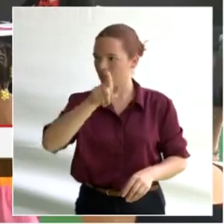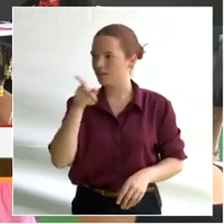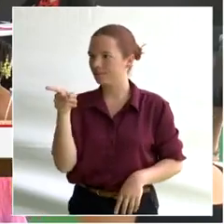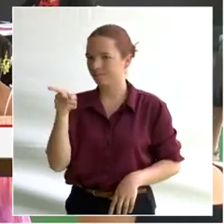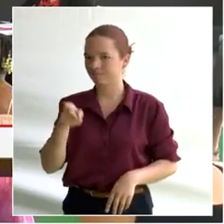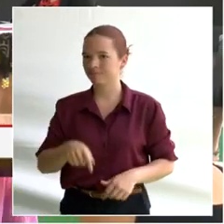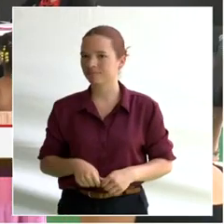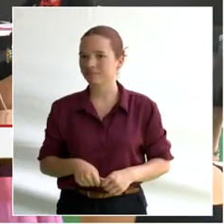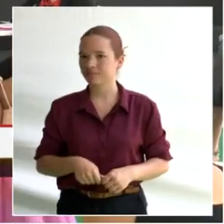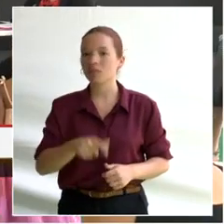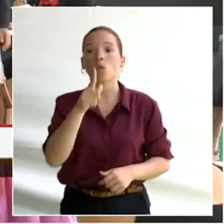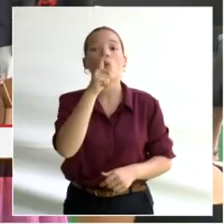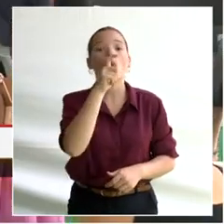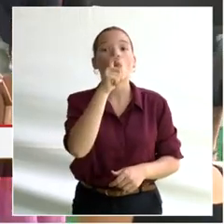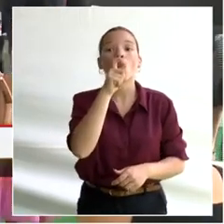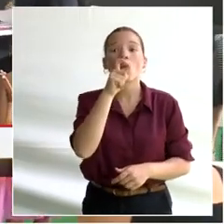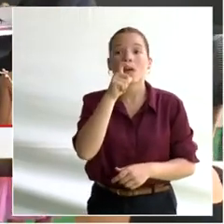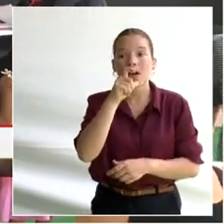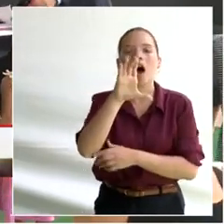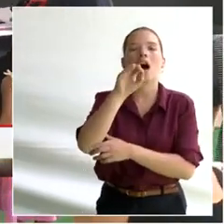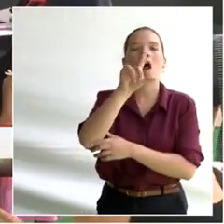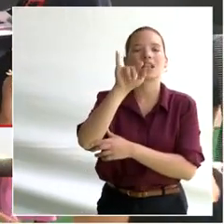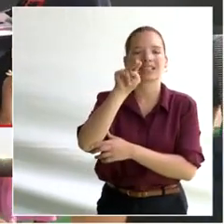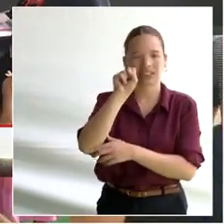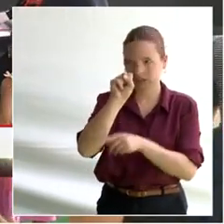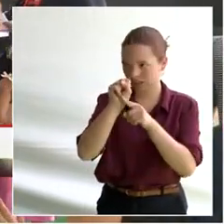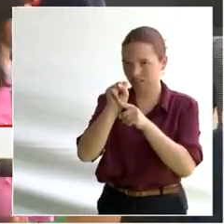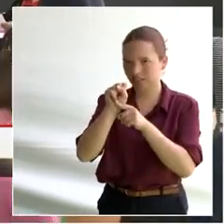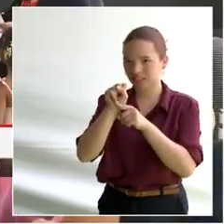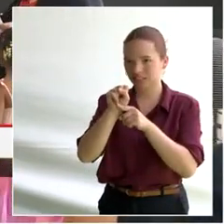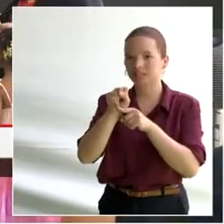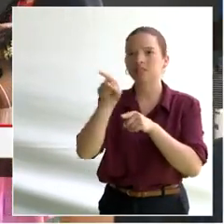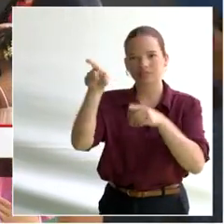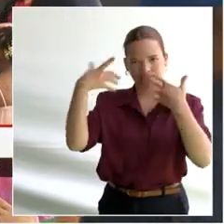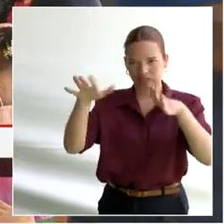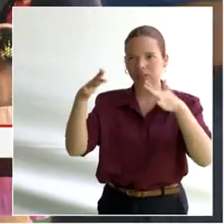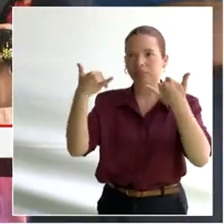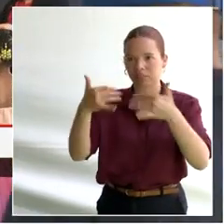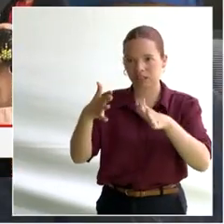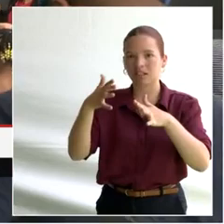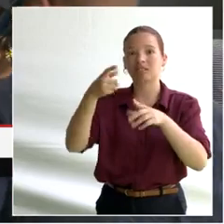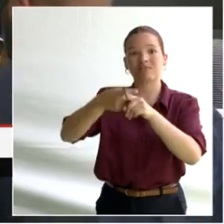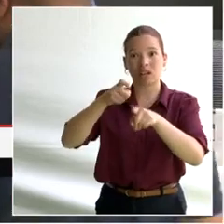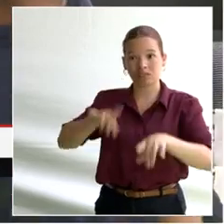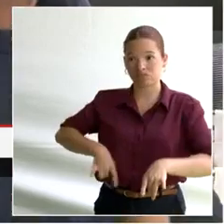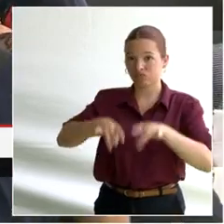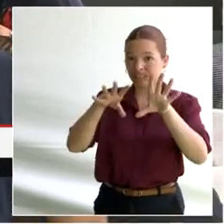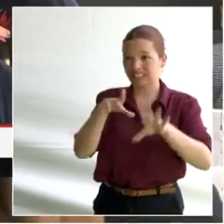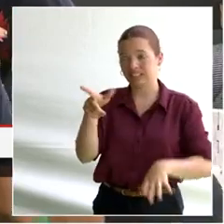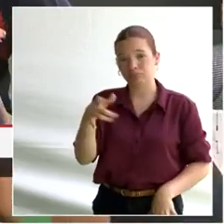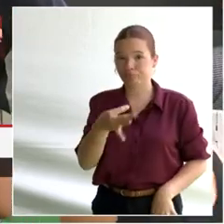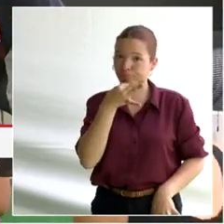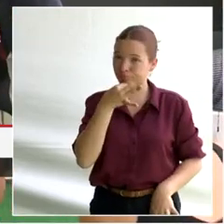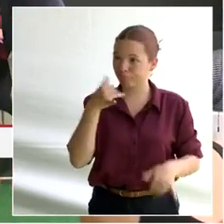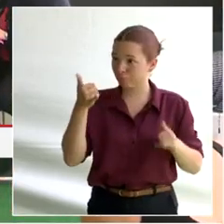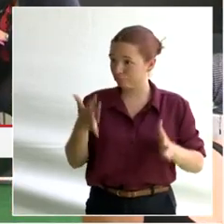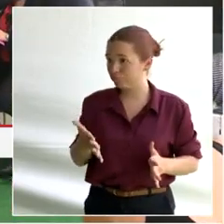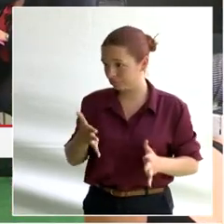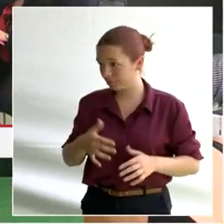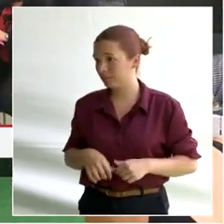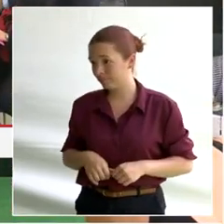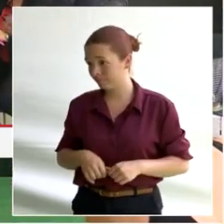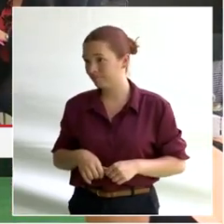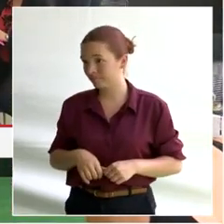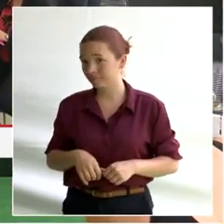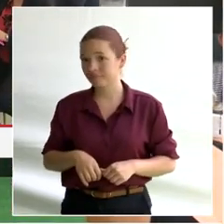UVA. Australian Yes, Open you did play. finalist. All right, who's my next one? Next one. One sec, guys. Come on up. Tell me what your name is. Jeremiah. Jeremiah. Right,